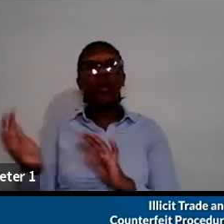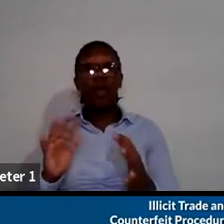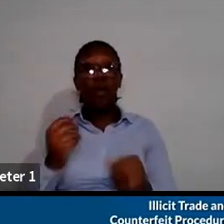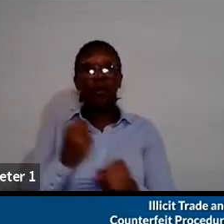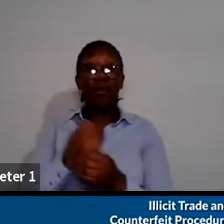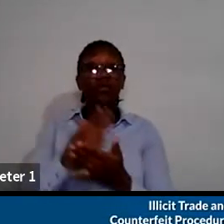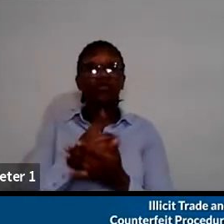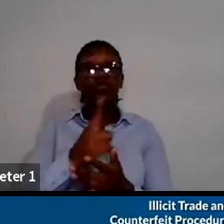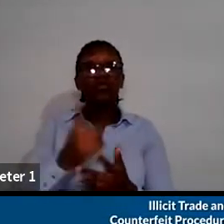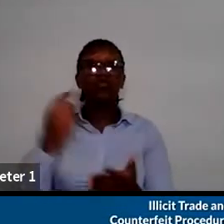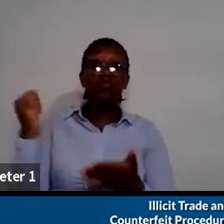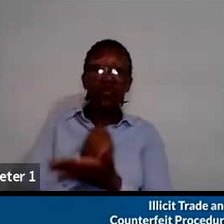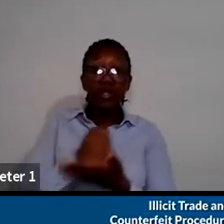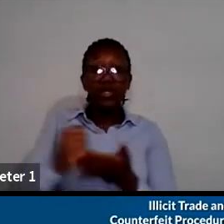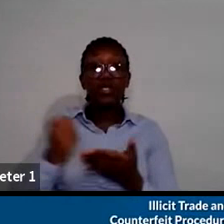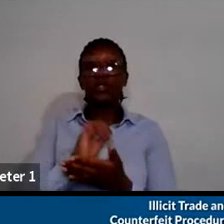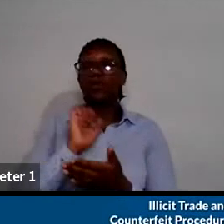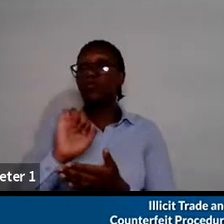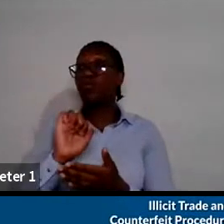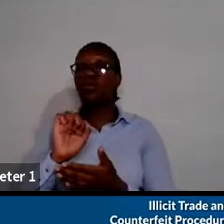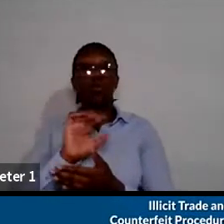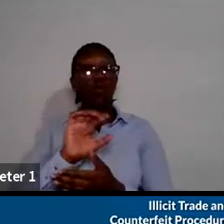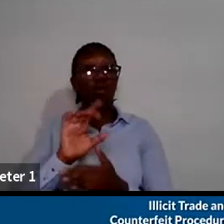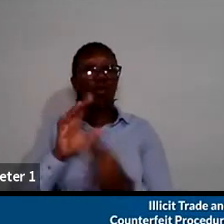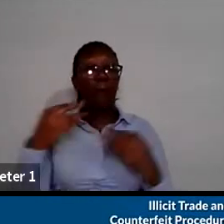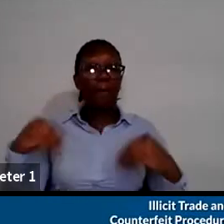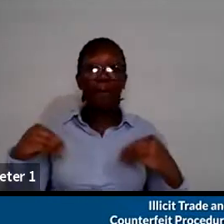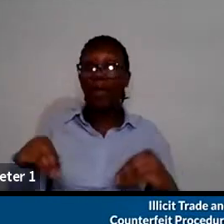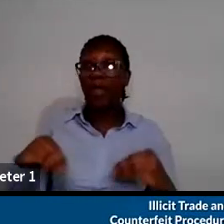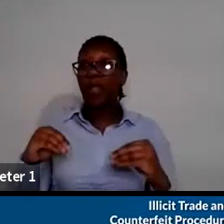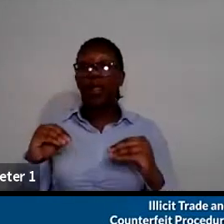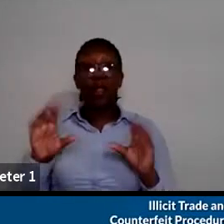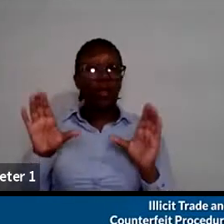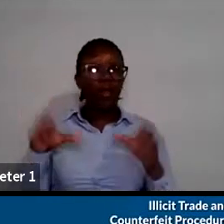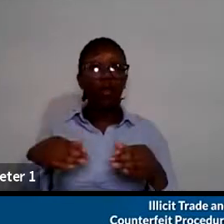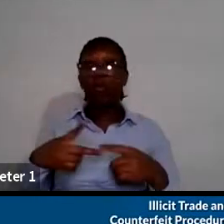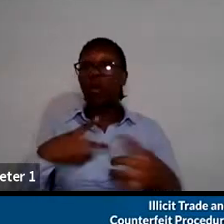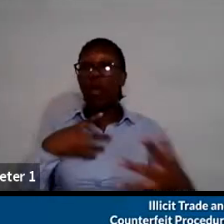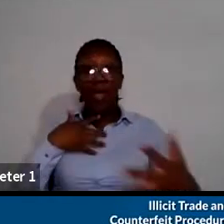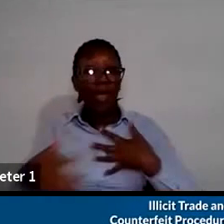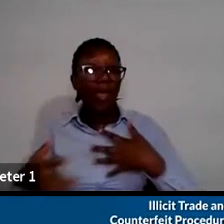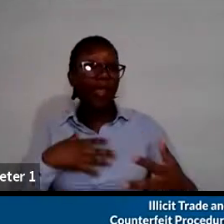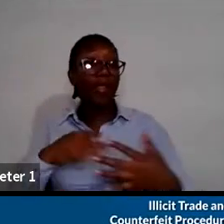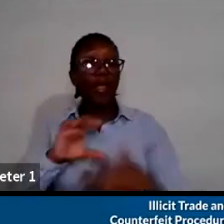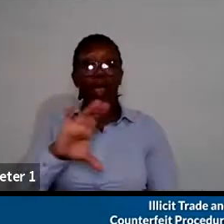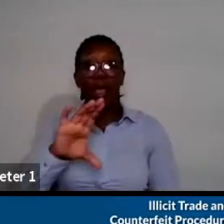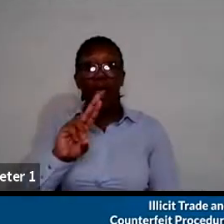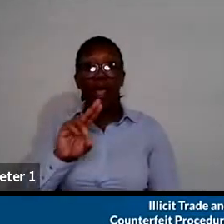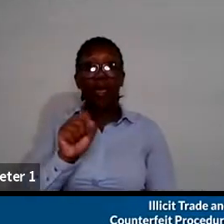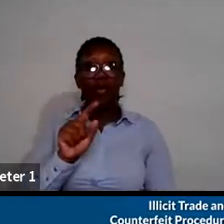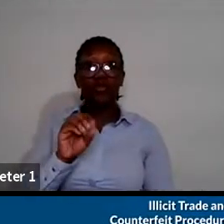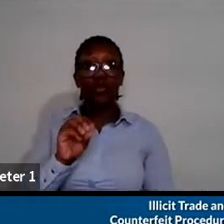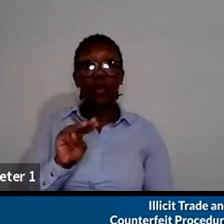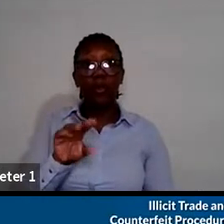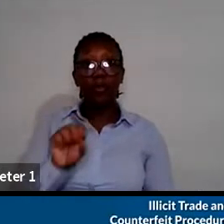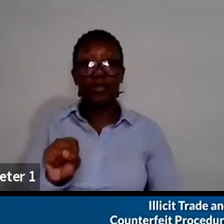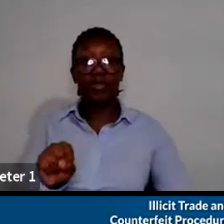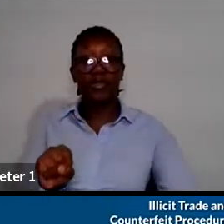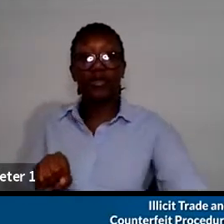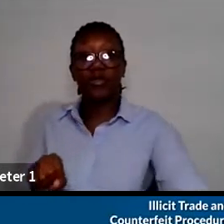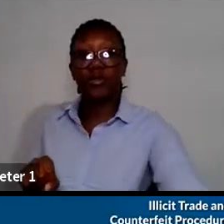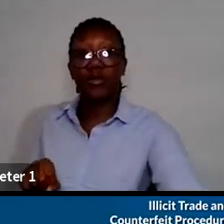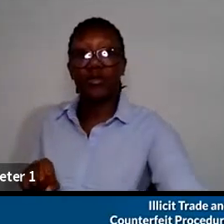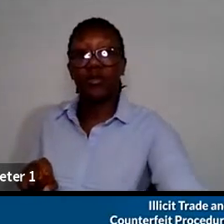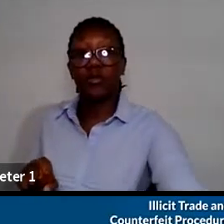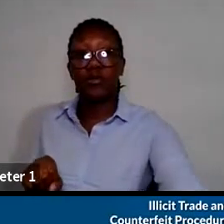register your clearing agent or for any customs and excise tax types. Nora,